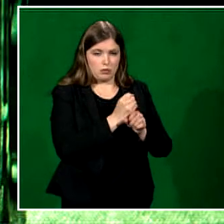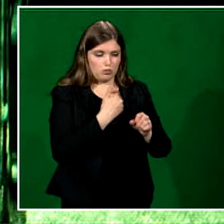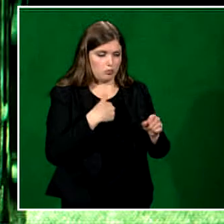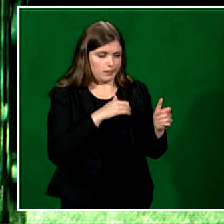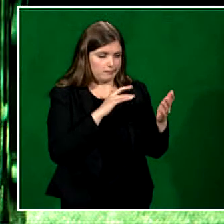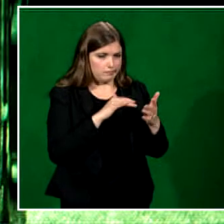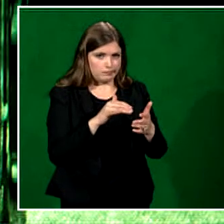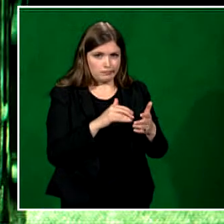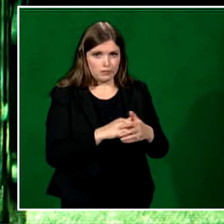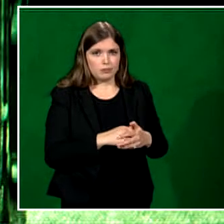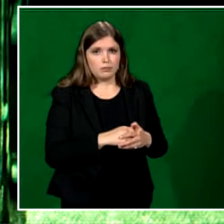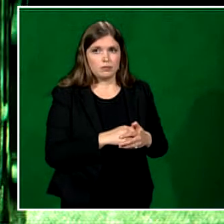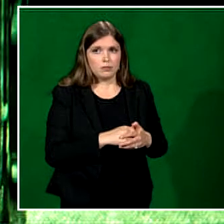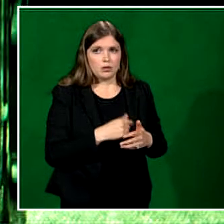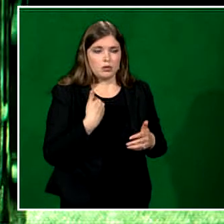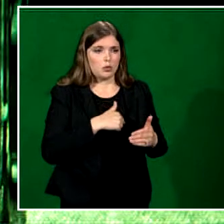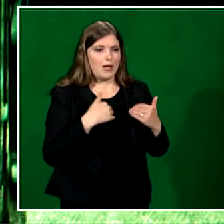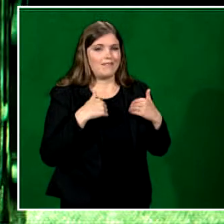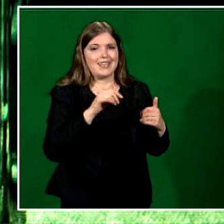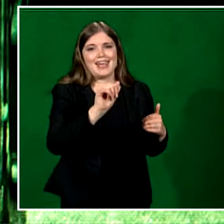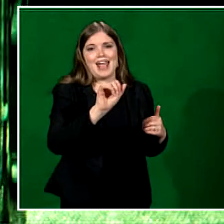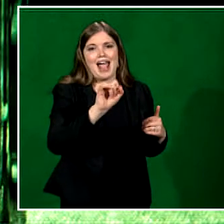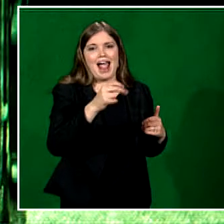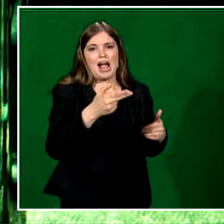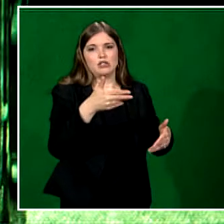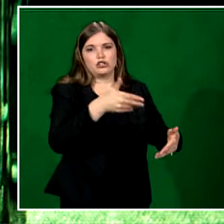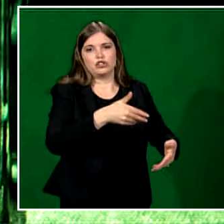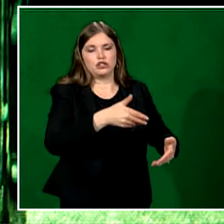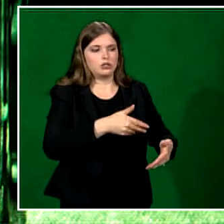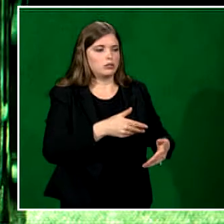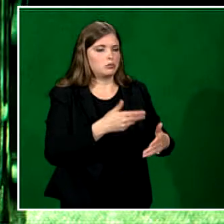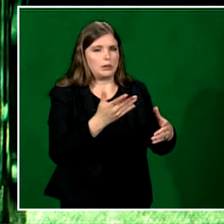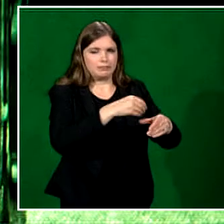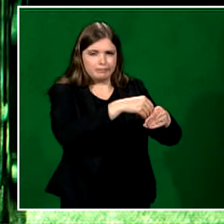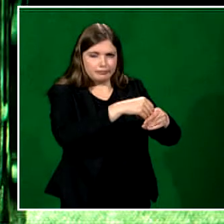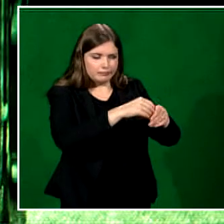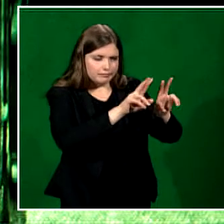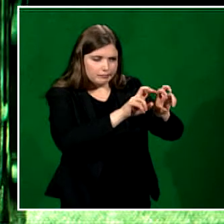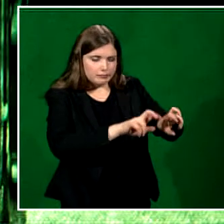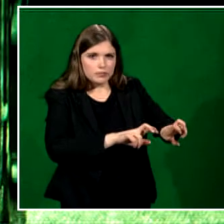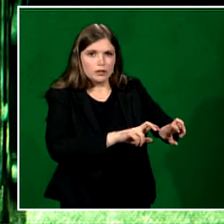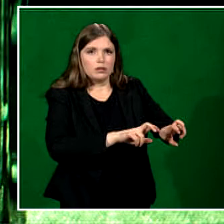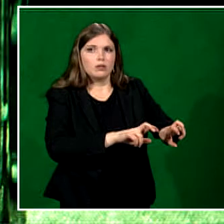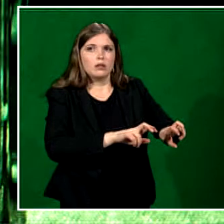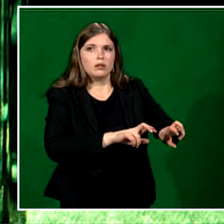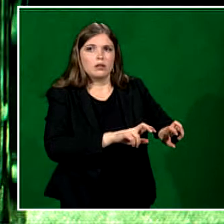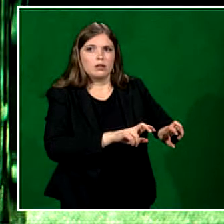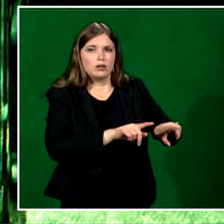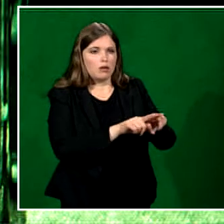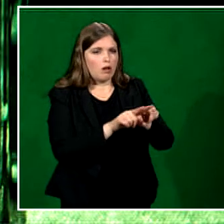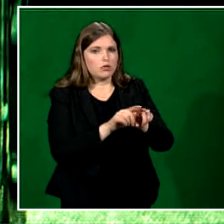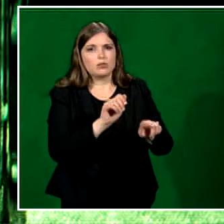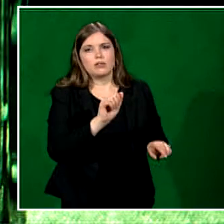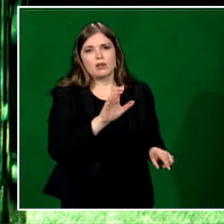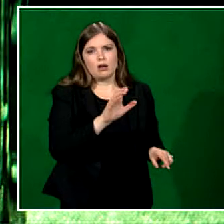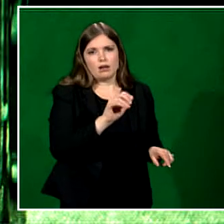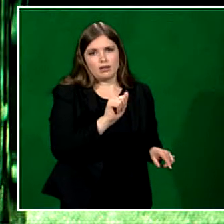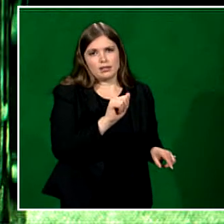We have the ash content, the cation exchange capacity, the exchangeable cations and exchangeable acidity.